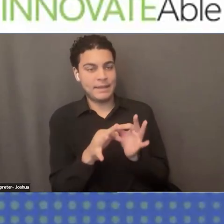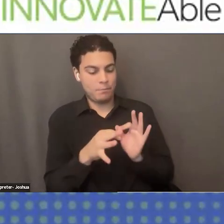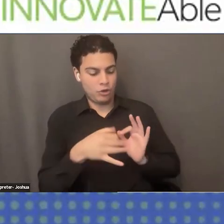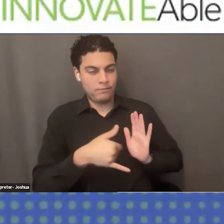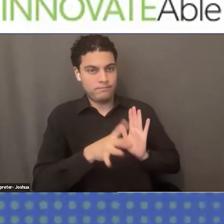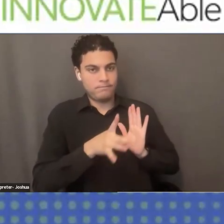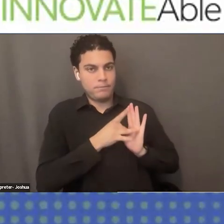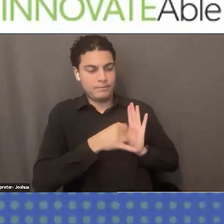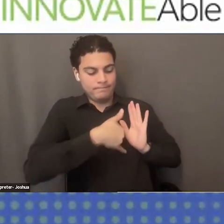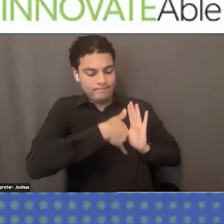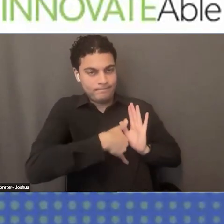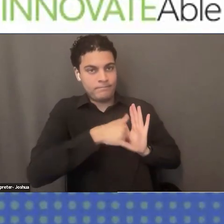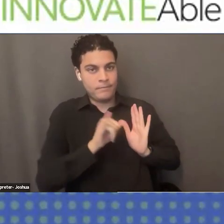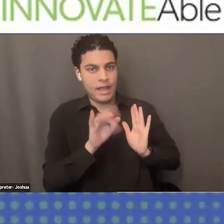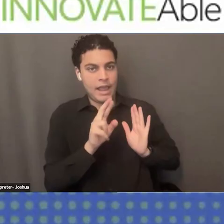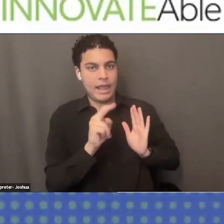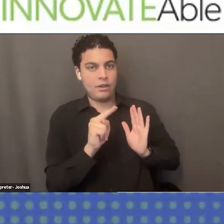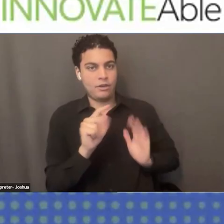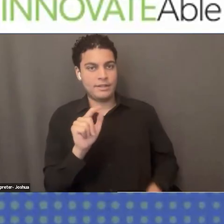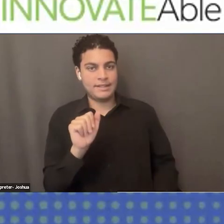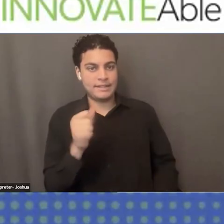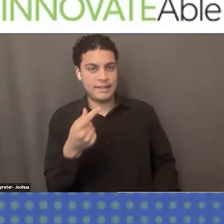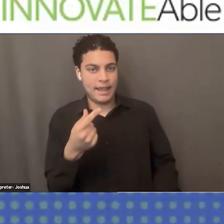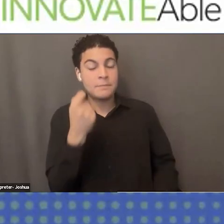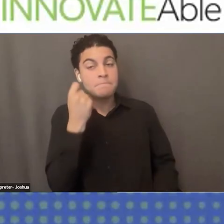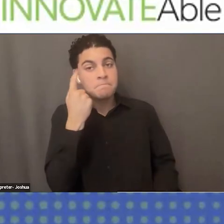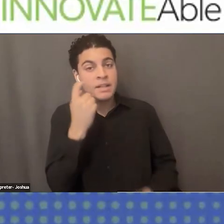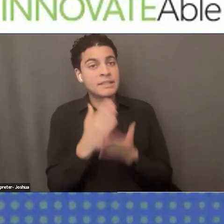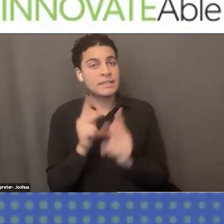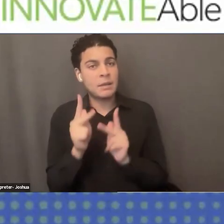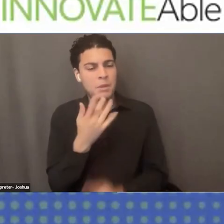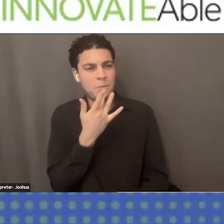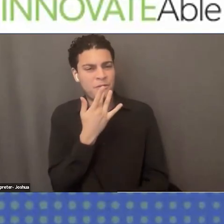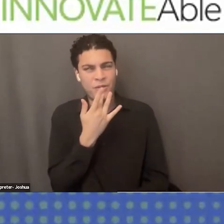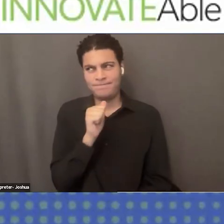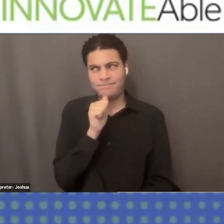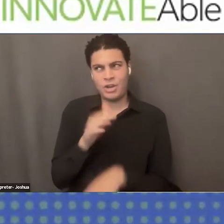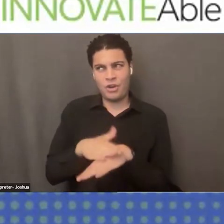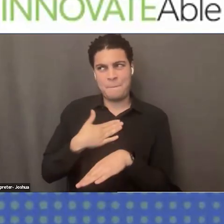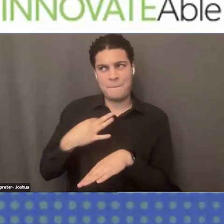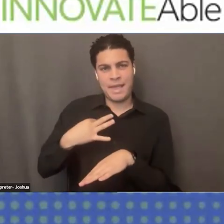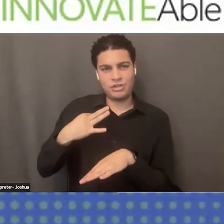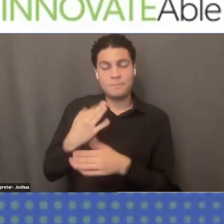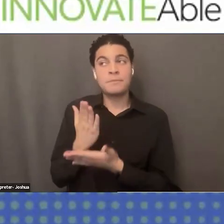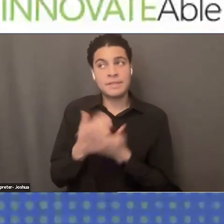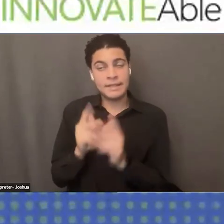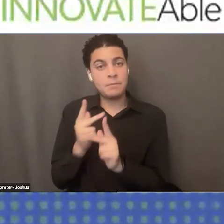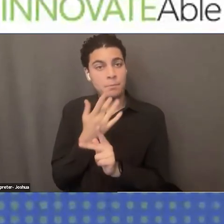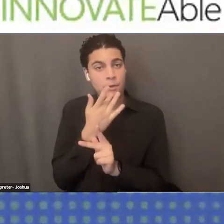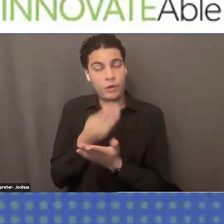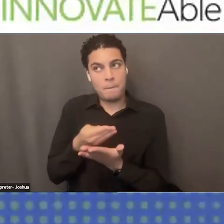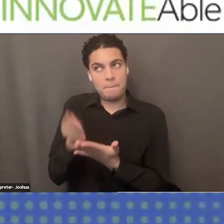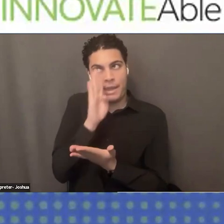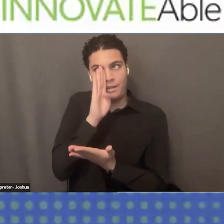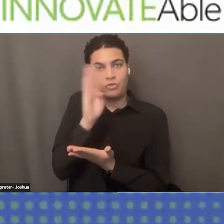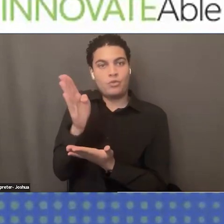out. But not everybody wants to put them on their own clothing. Some people just want an identifiable T-shirt, so they buy the shirts. And we've just